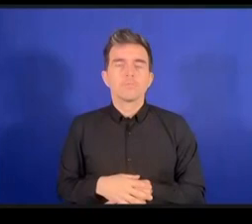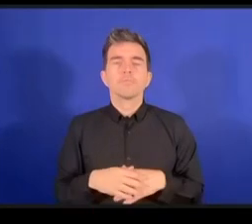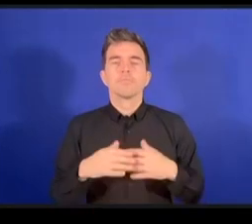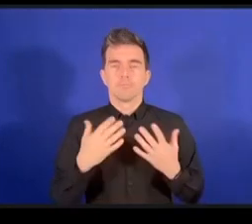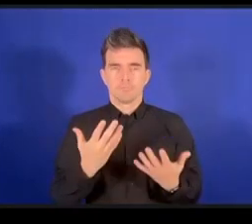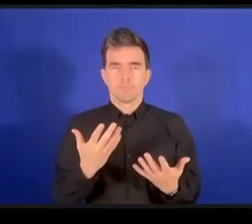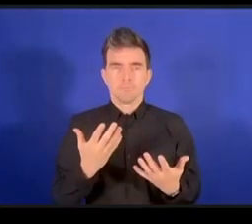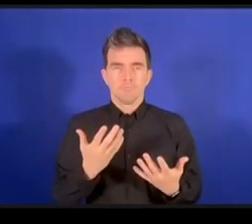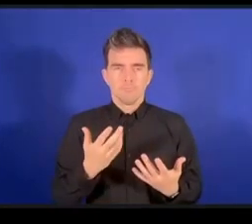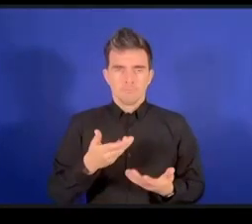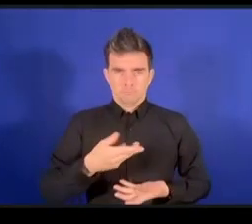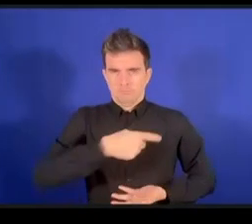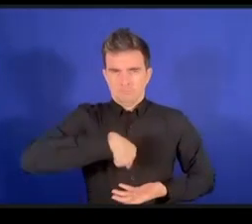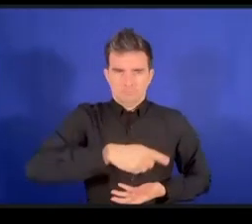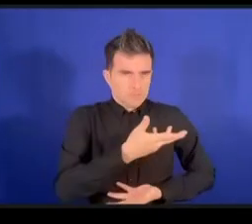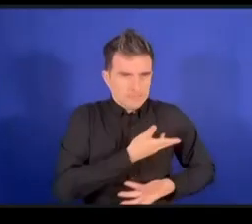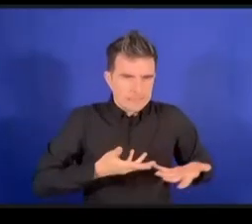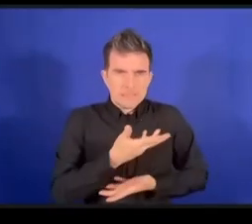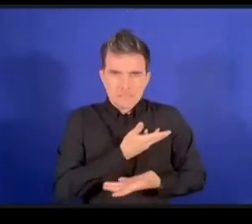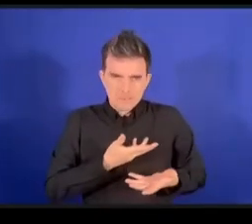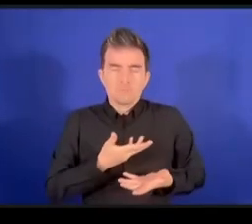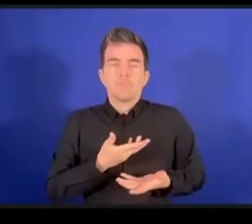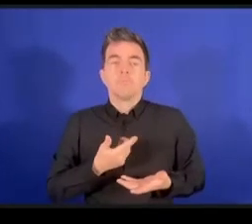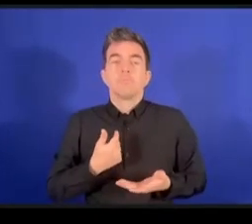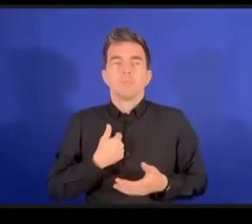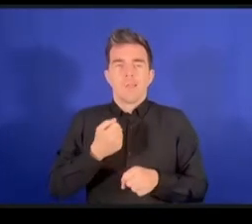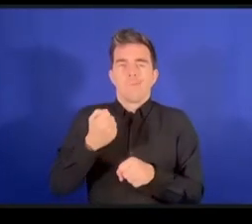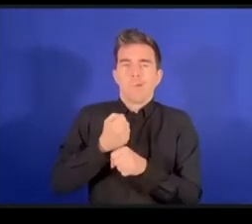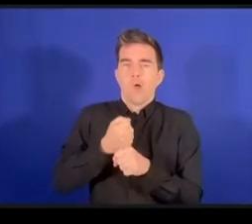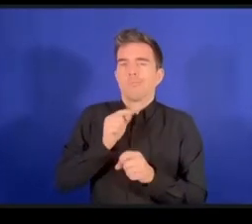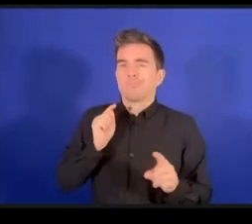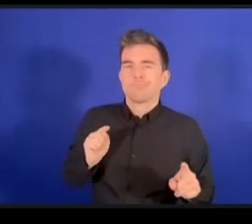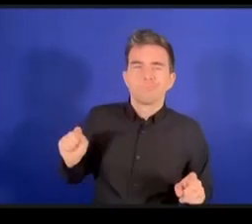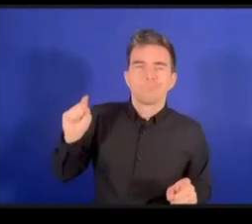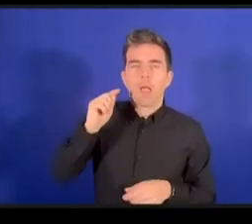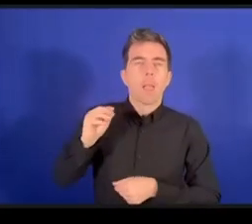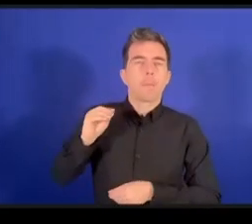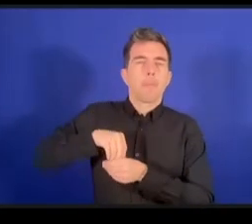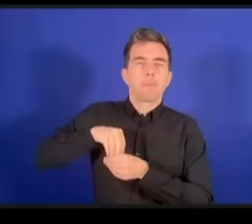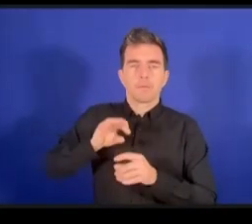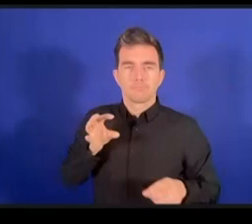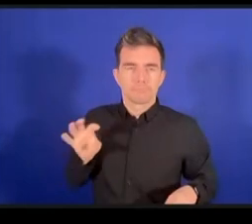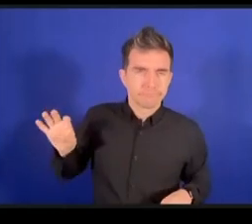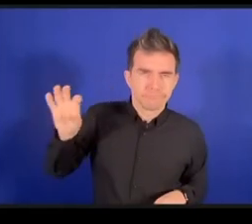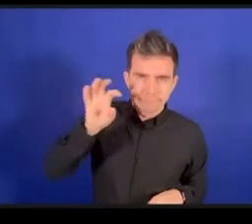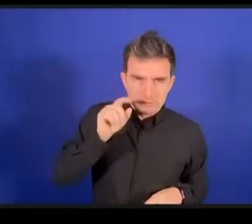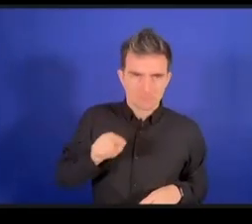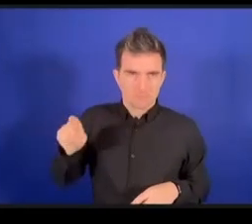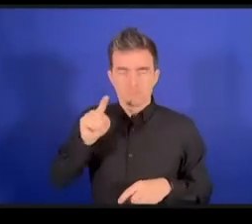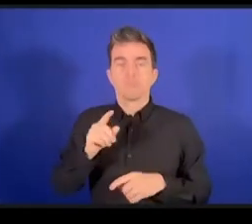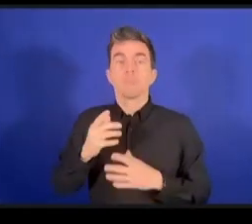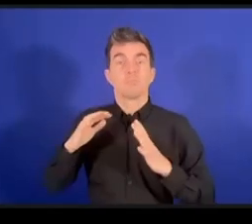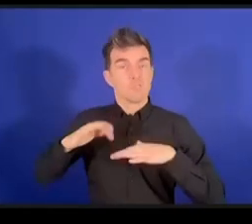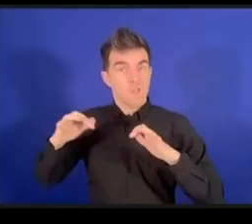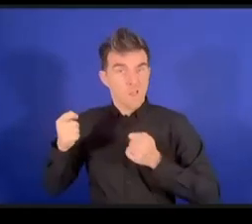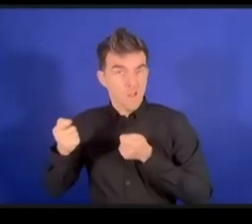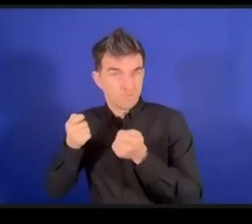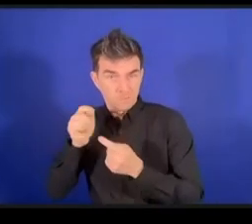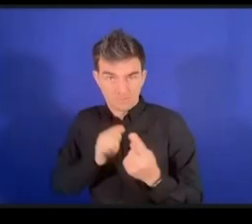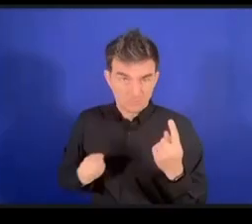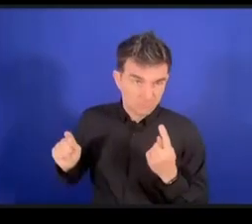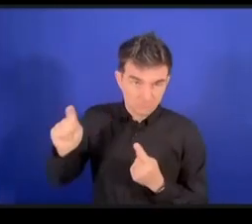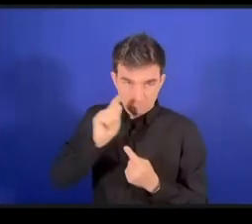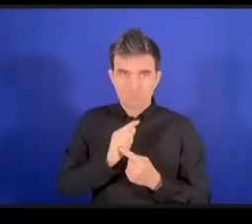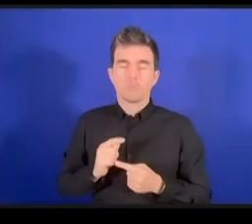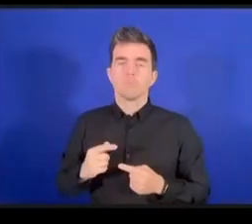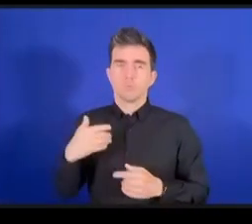these policies around education, to not restrict access to education by, in fact, providing open